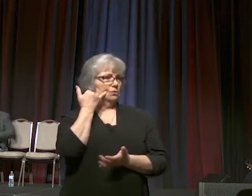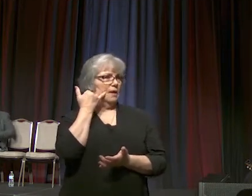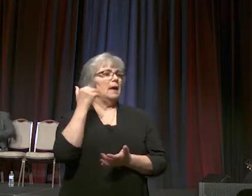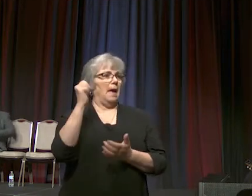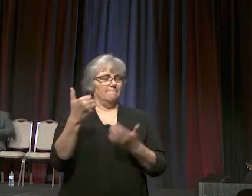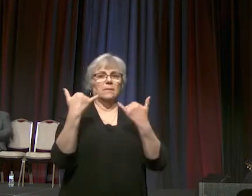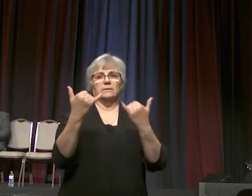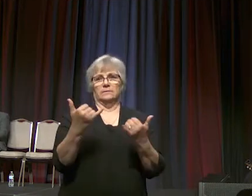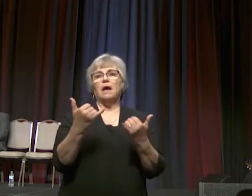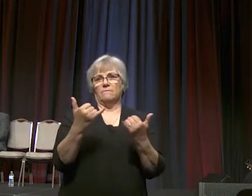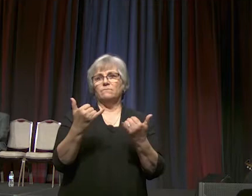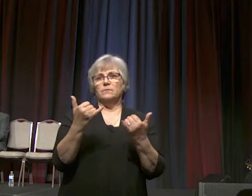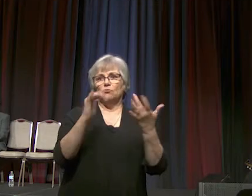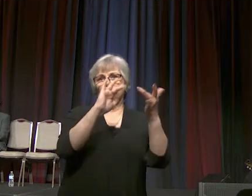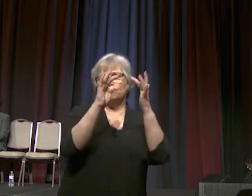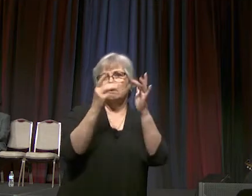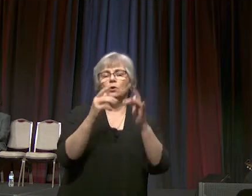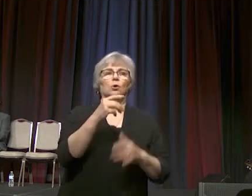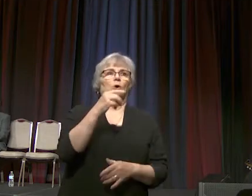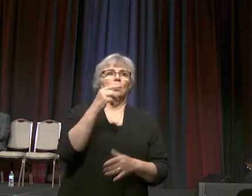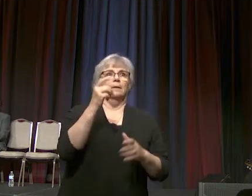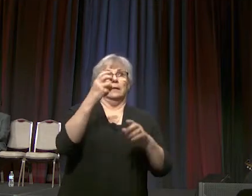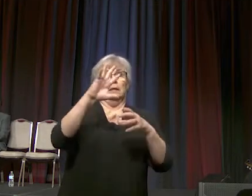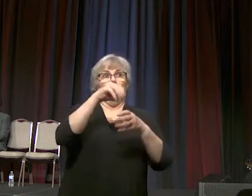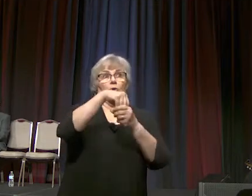browsers. This includes Google